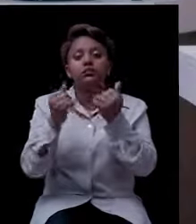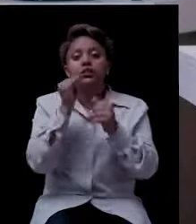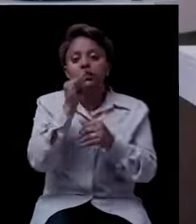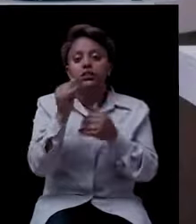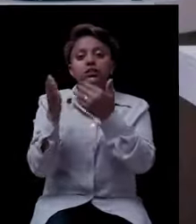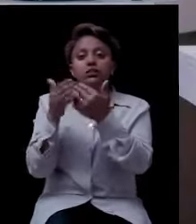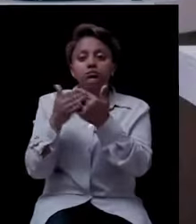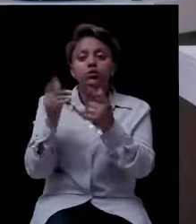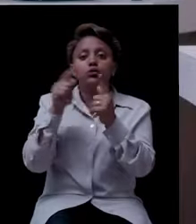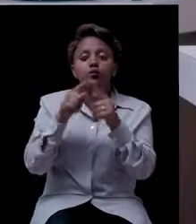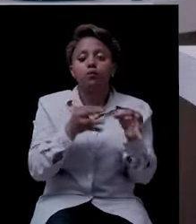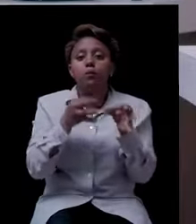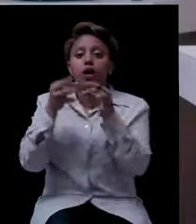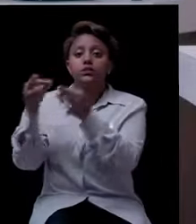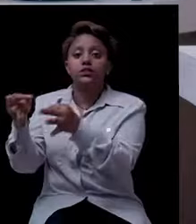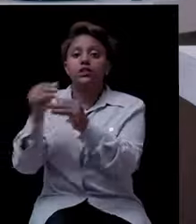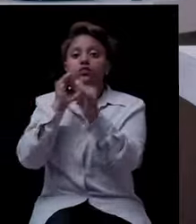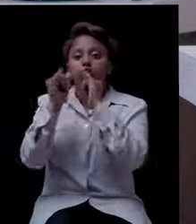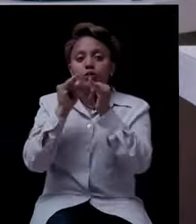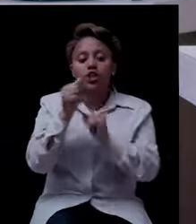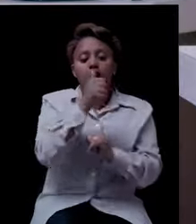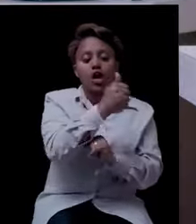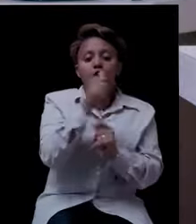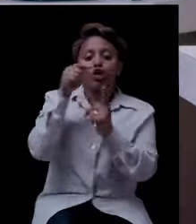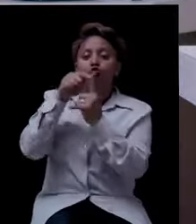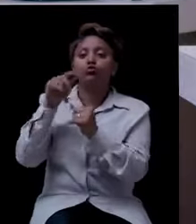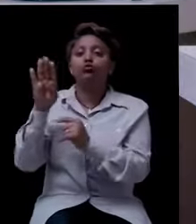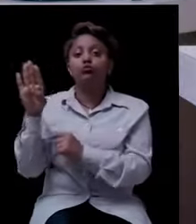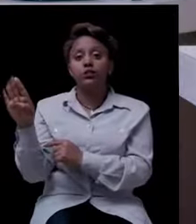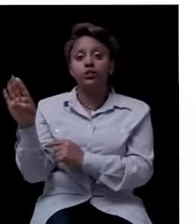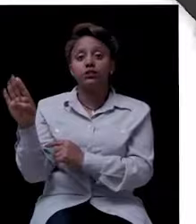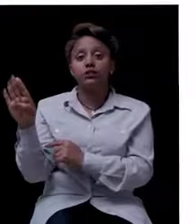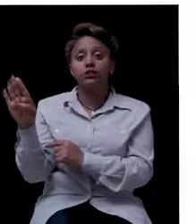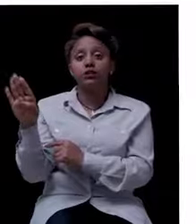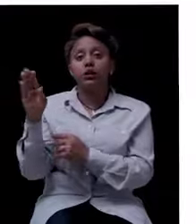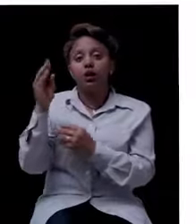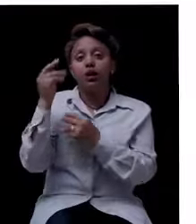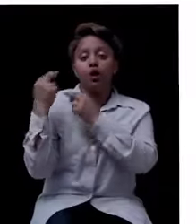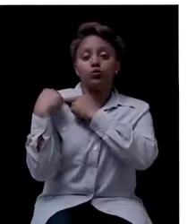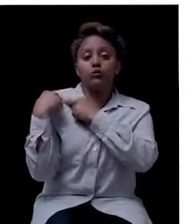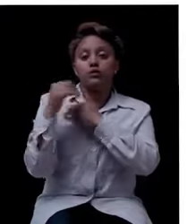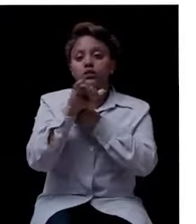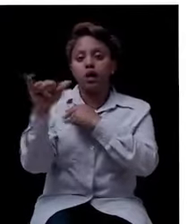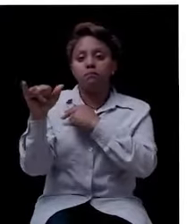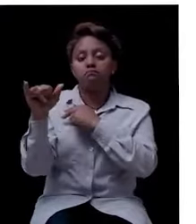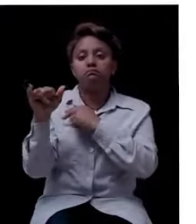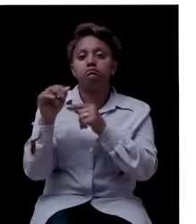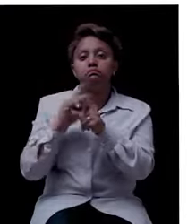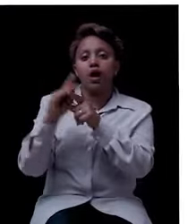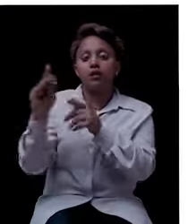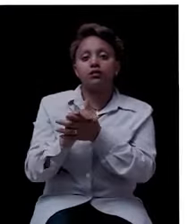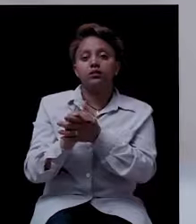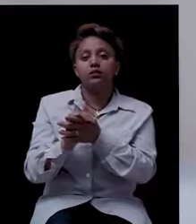A blockchain is a simple yet ingenious way of passing information from A to B in a fully automated